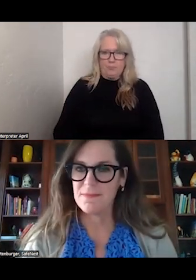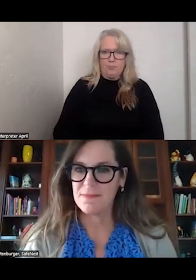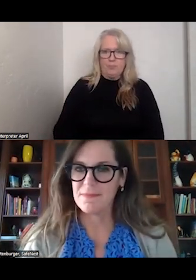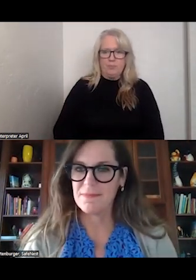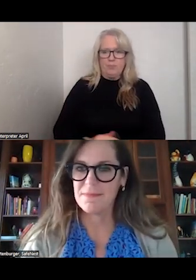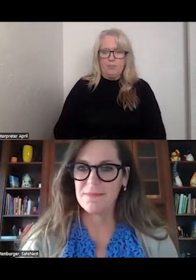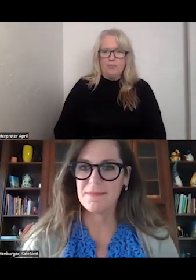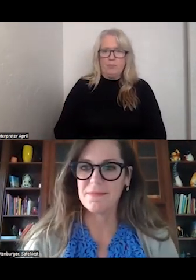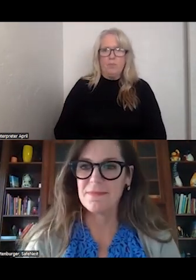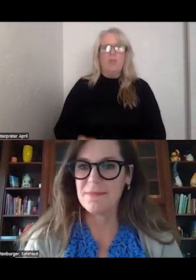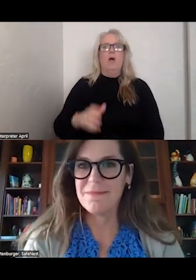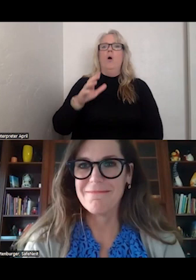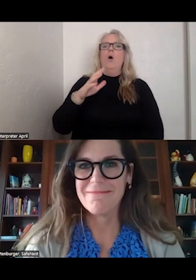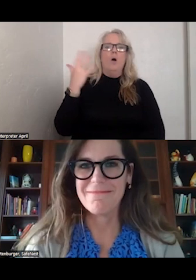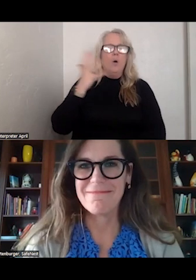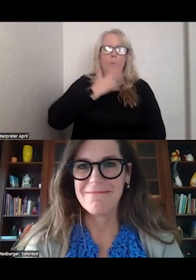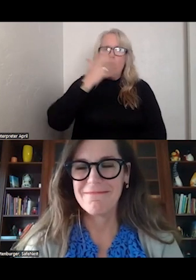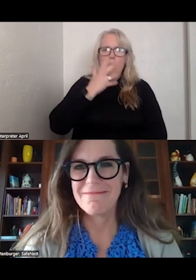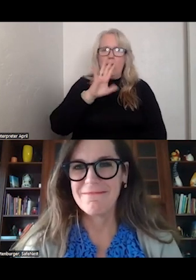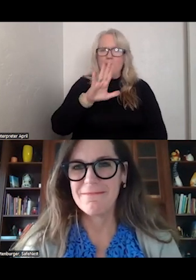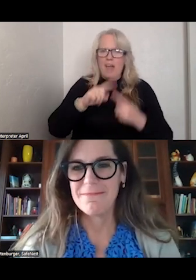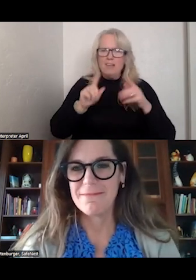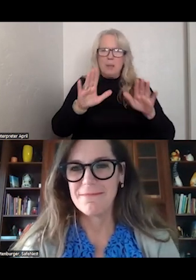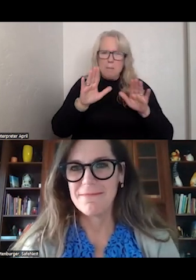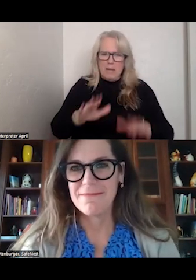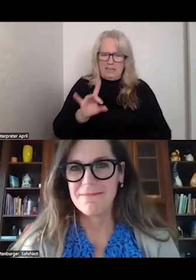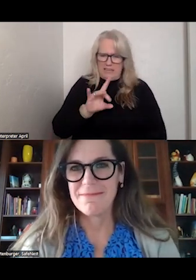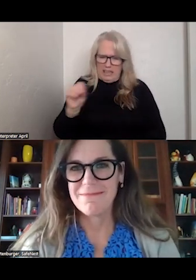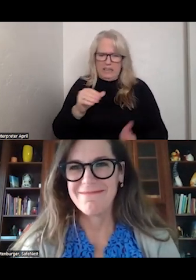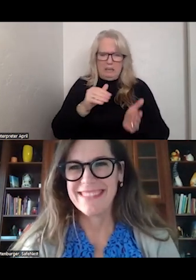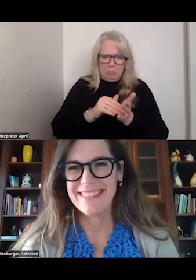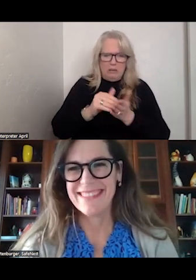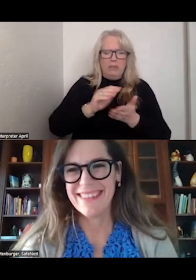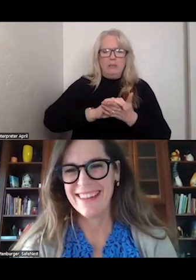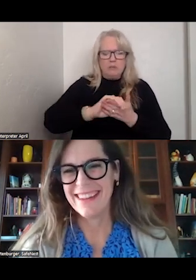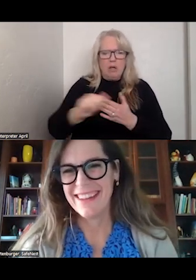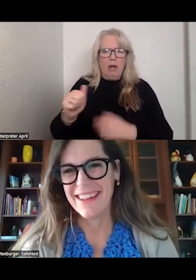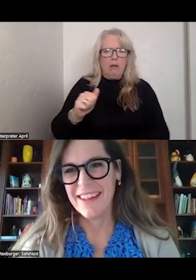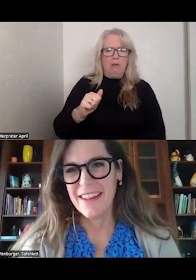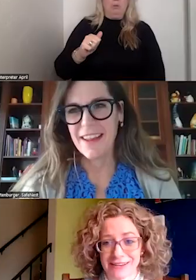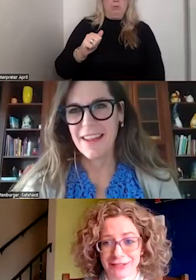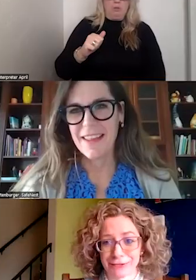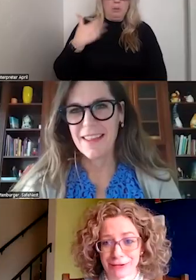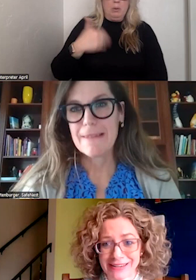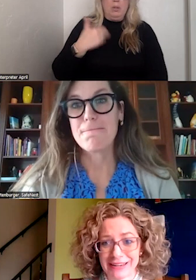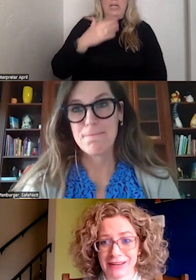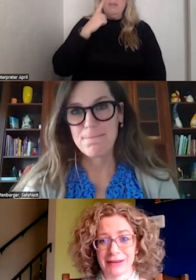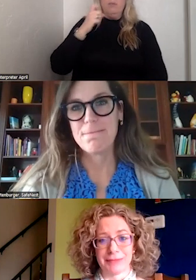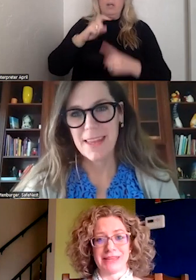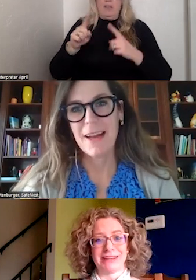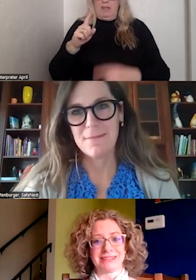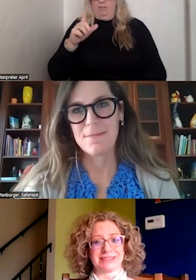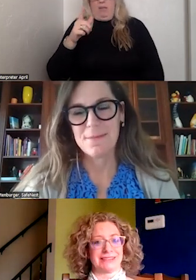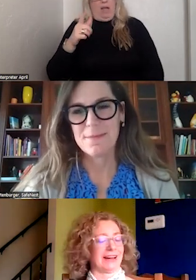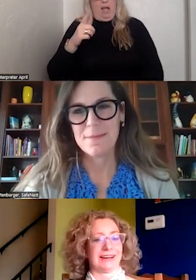Liz, that is amazing. And what amazing $80 million. And then there's the life that's saved, right?